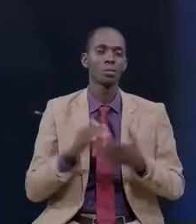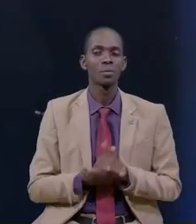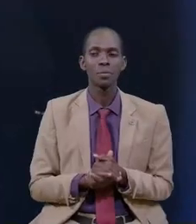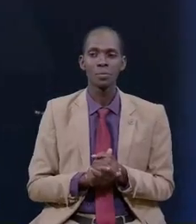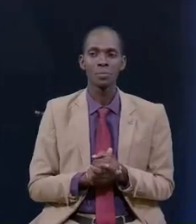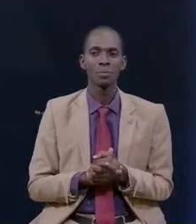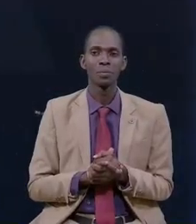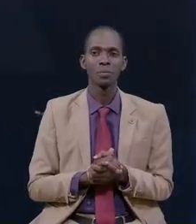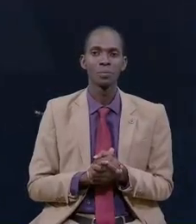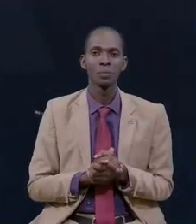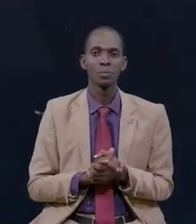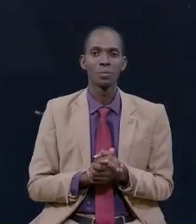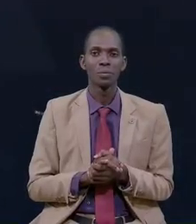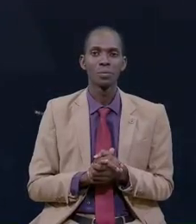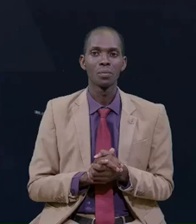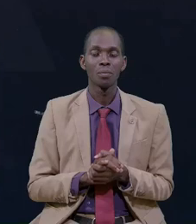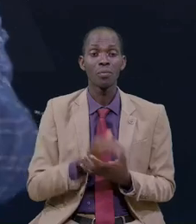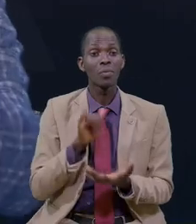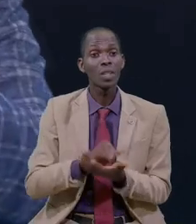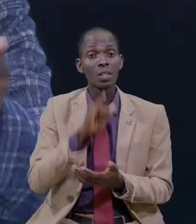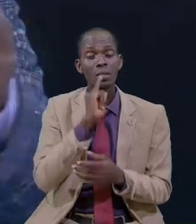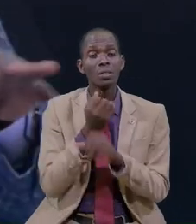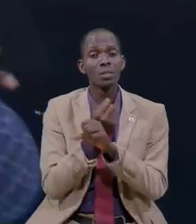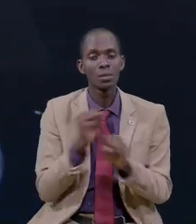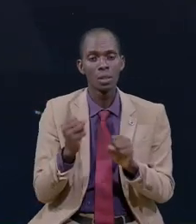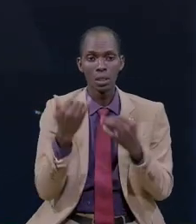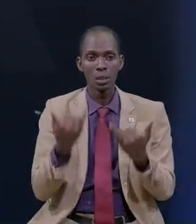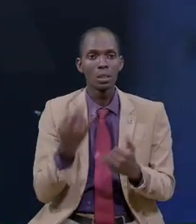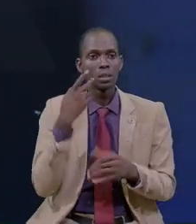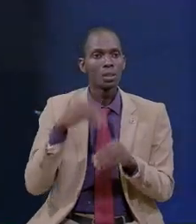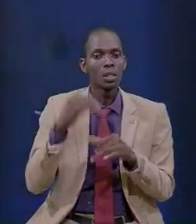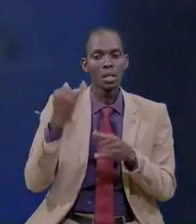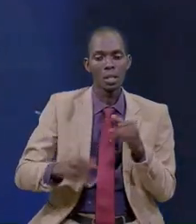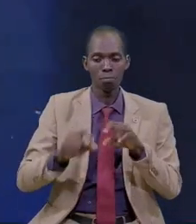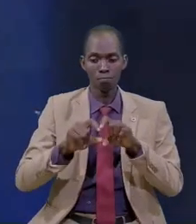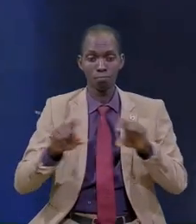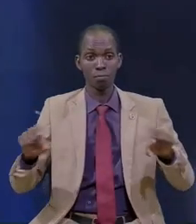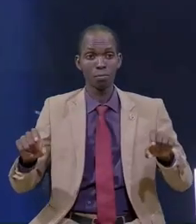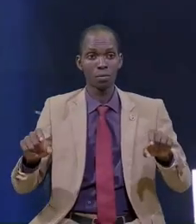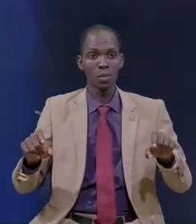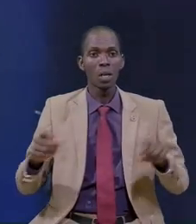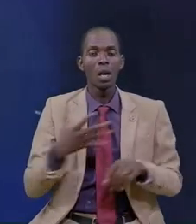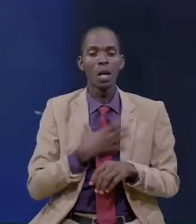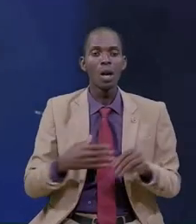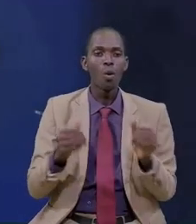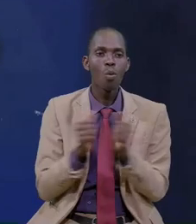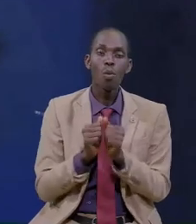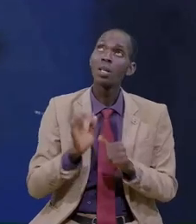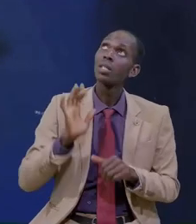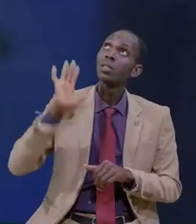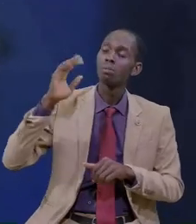life. That's salvation. Now look at the latter part here. And with his stripes,